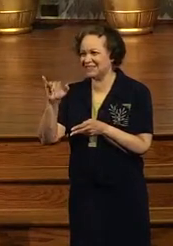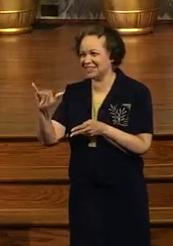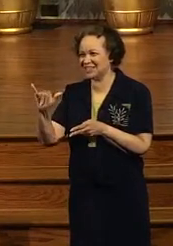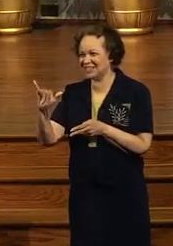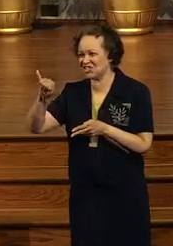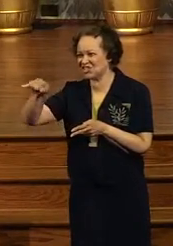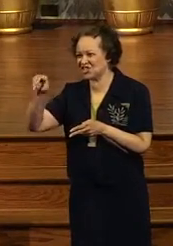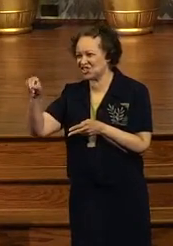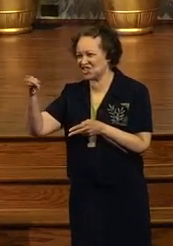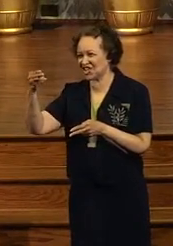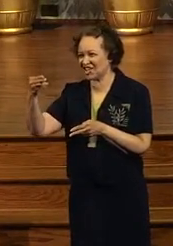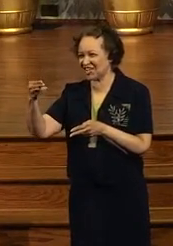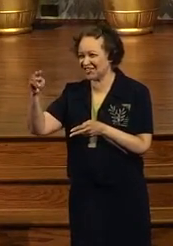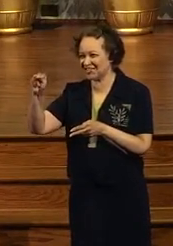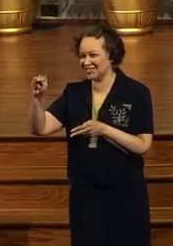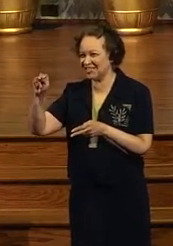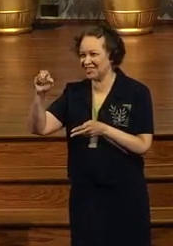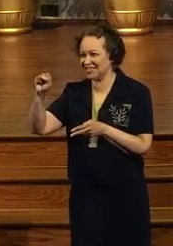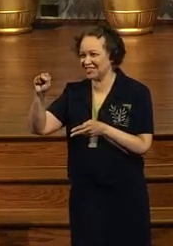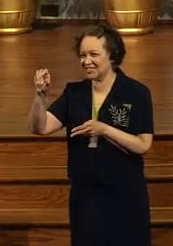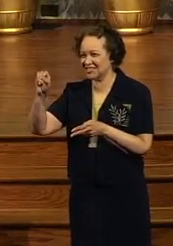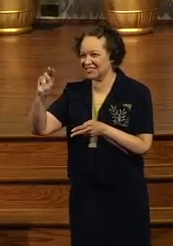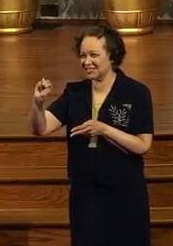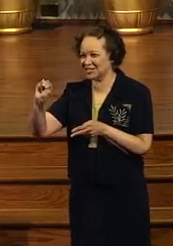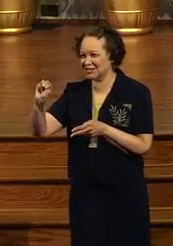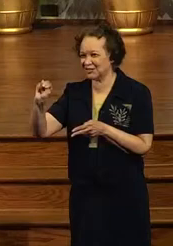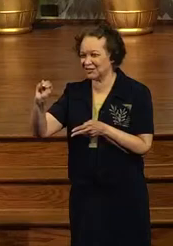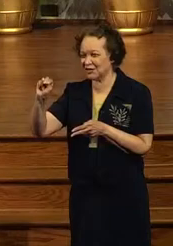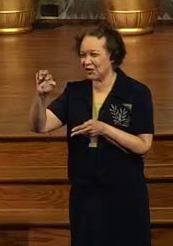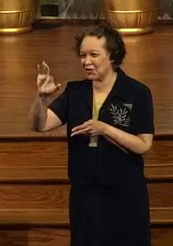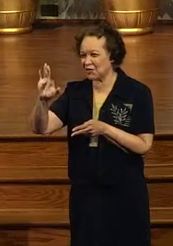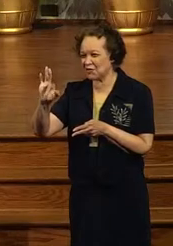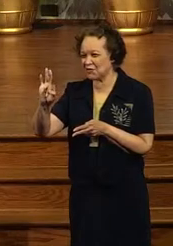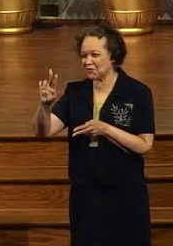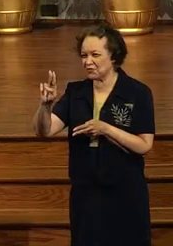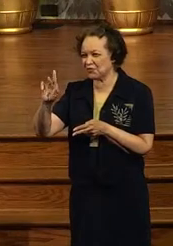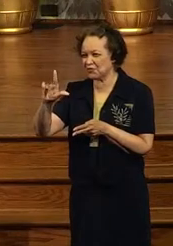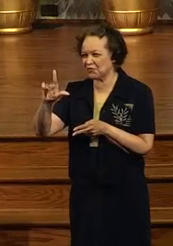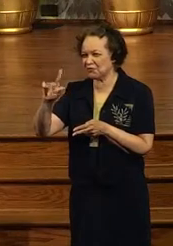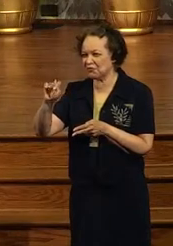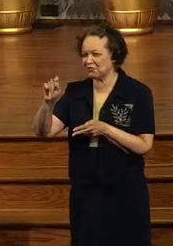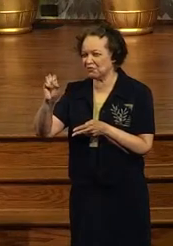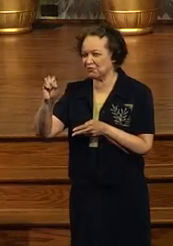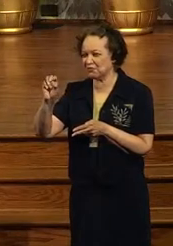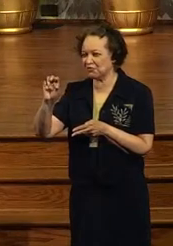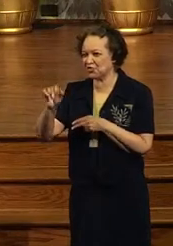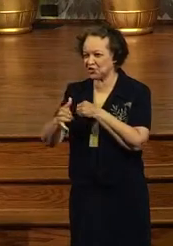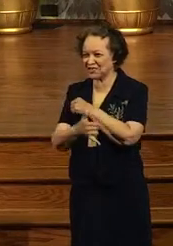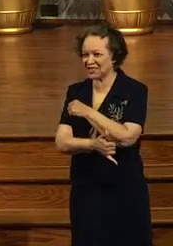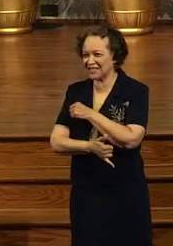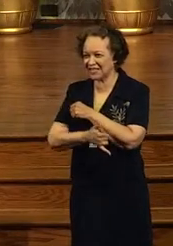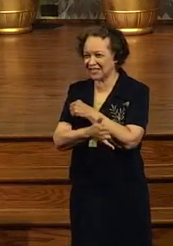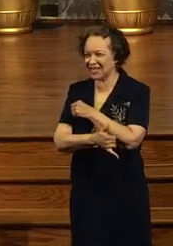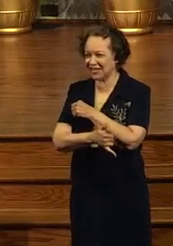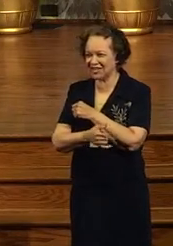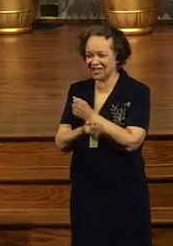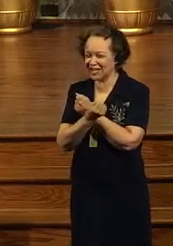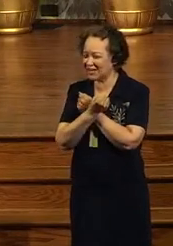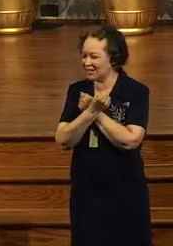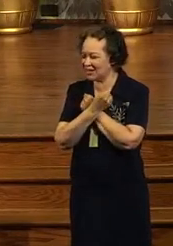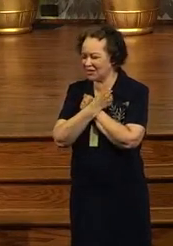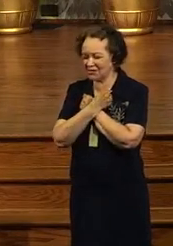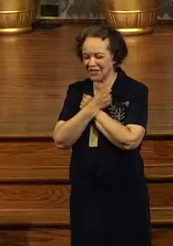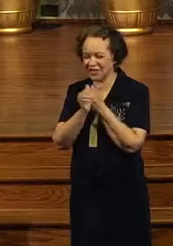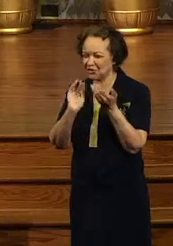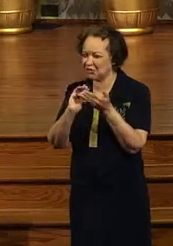sorry. I am Tiffany Johnson, and I have been in Fulton County for the past 10 years. I love Fulton, and I love the Fulton County community.